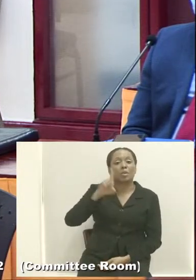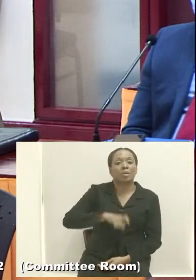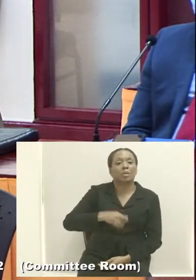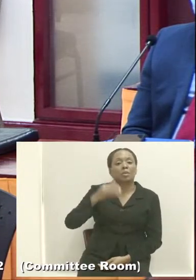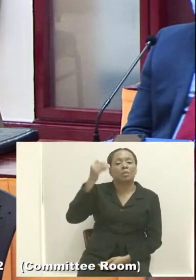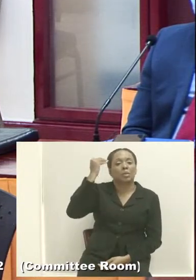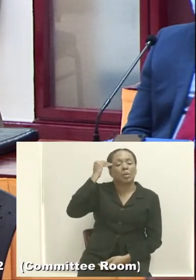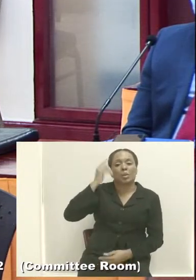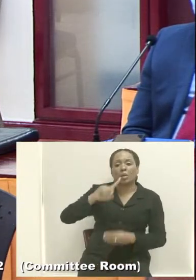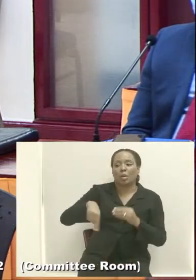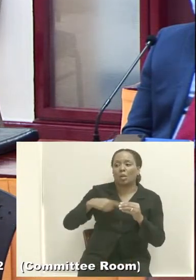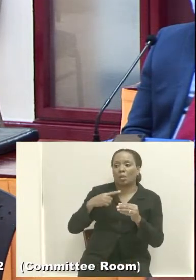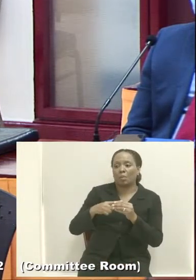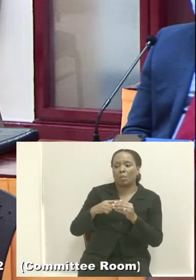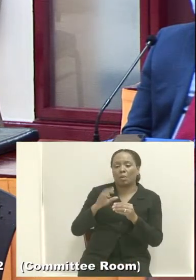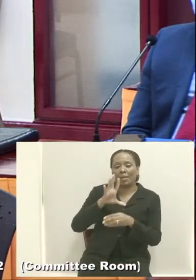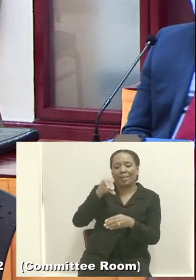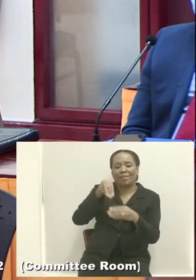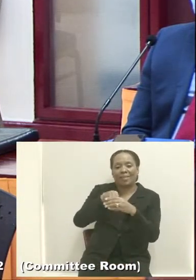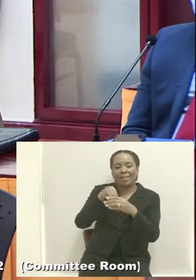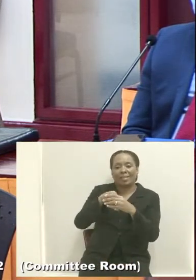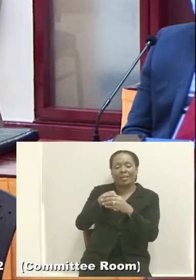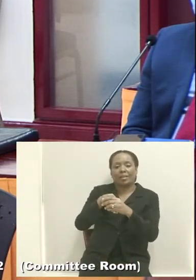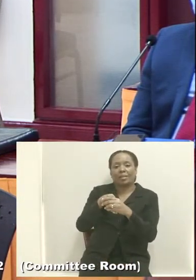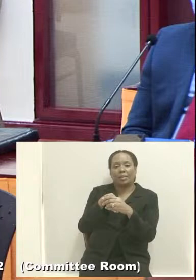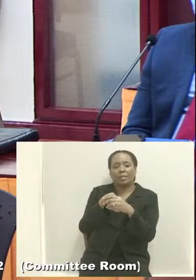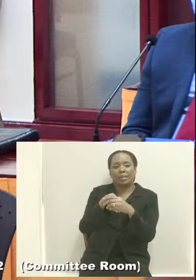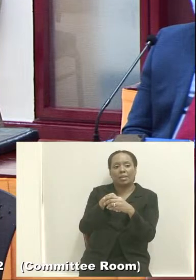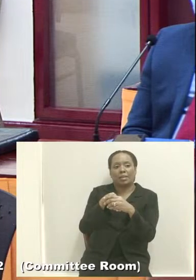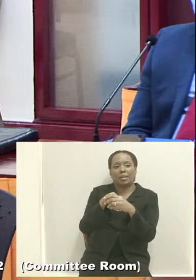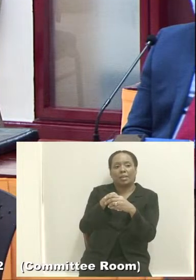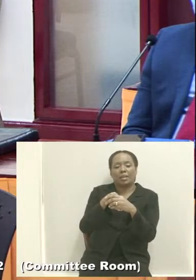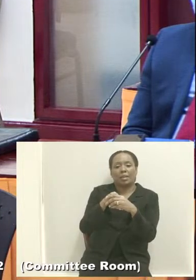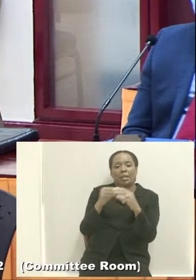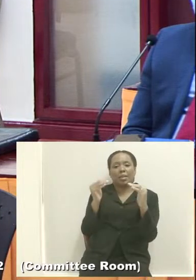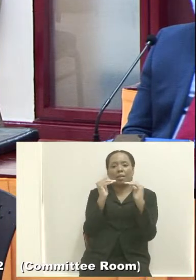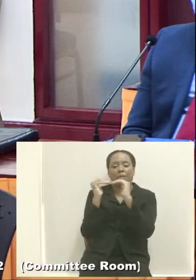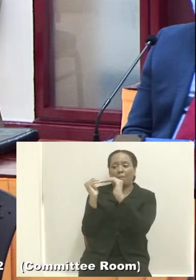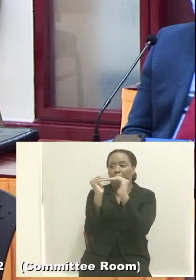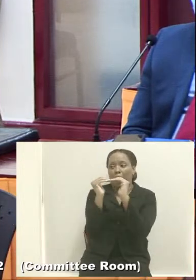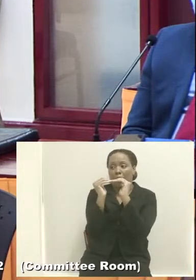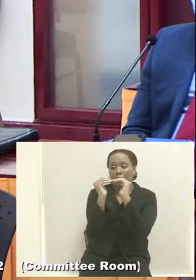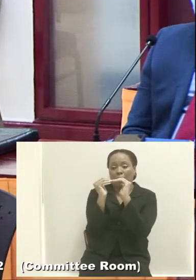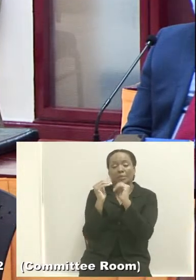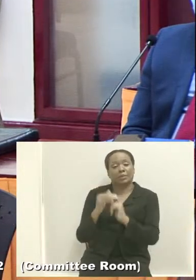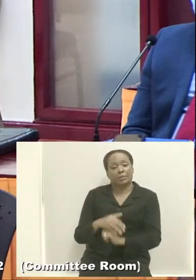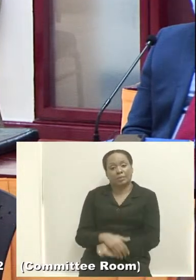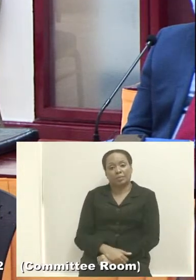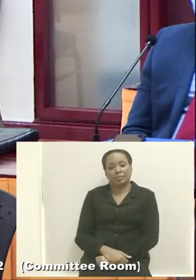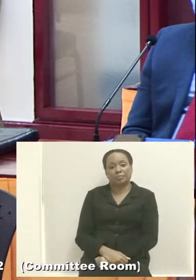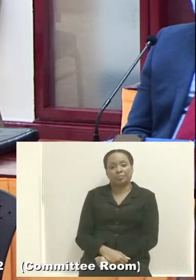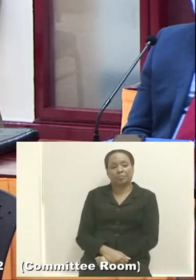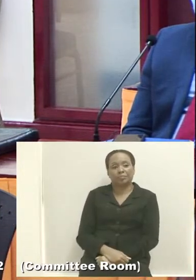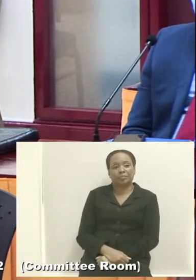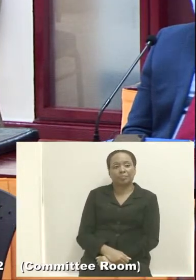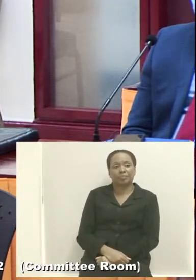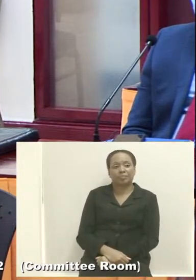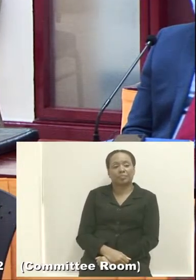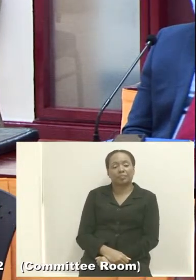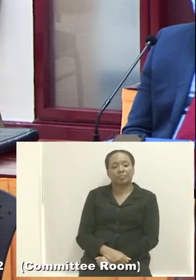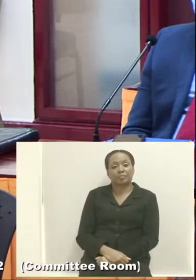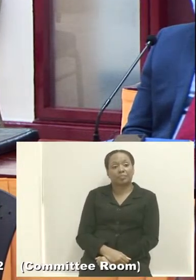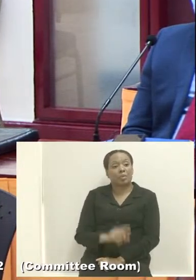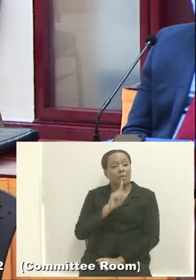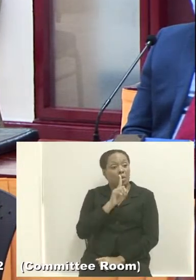the investor. So there is an opportunity for us here to bring prices